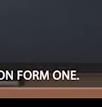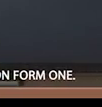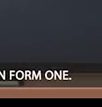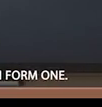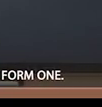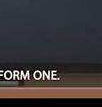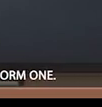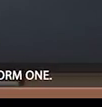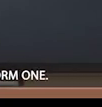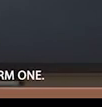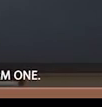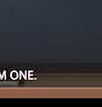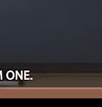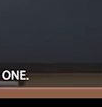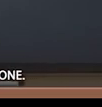Electrical burner.